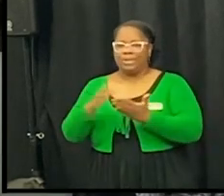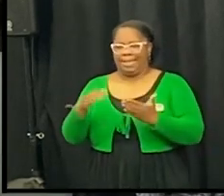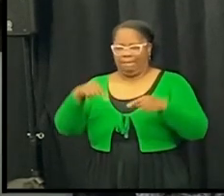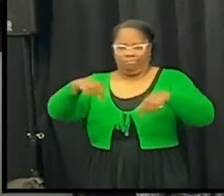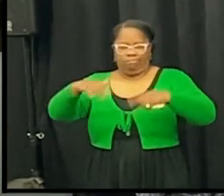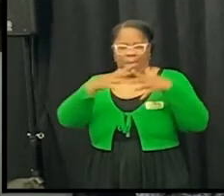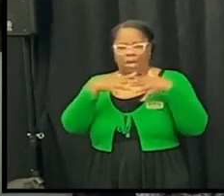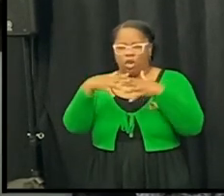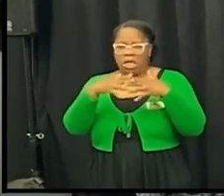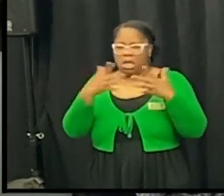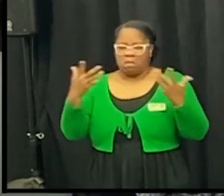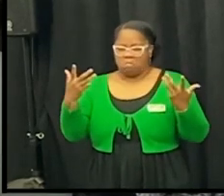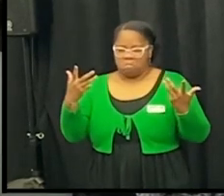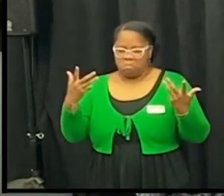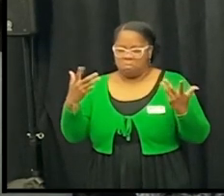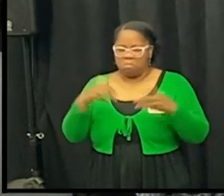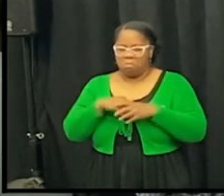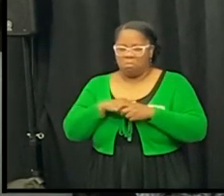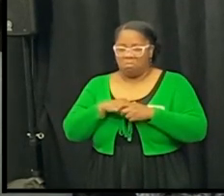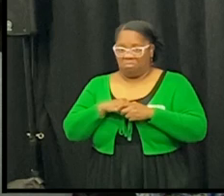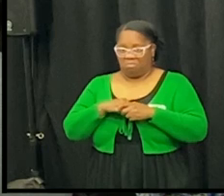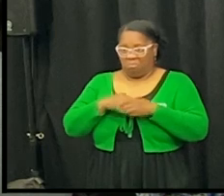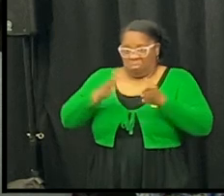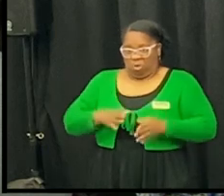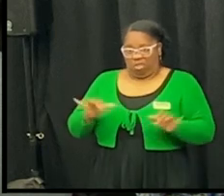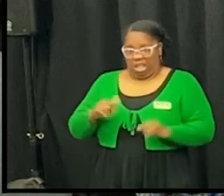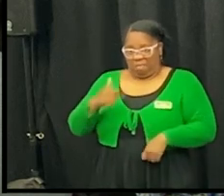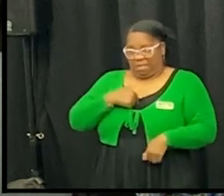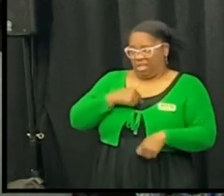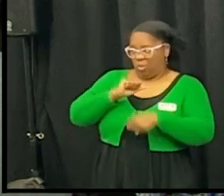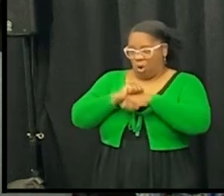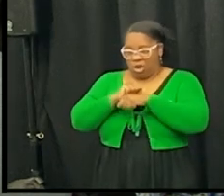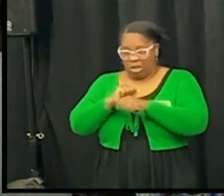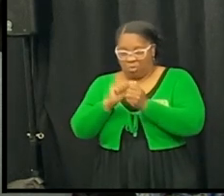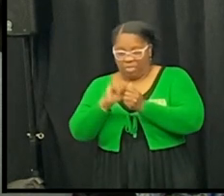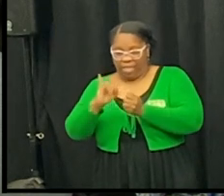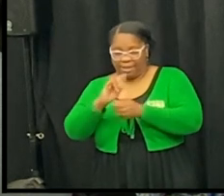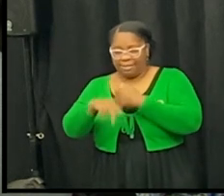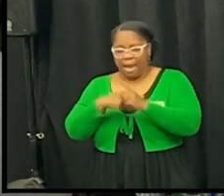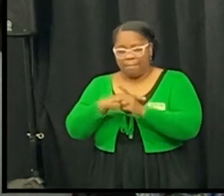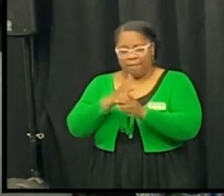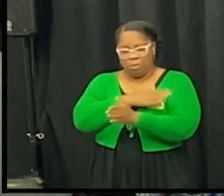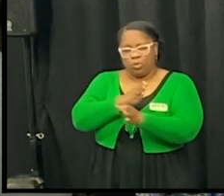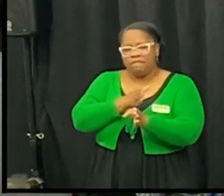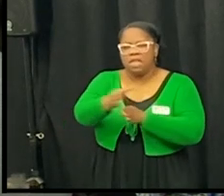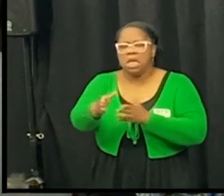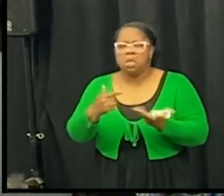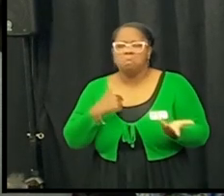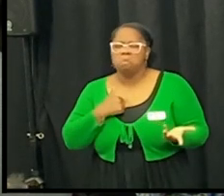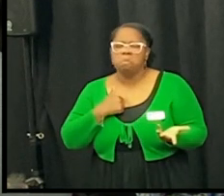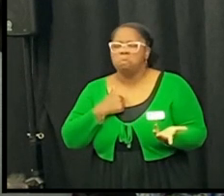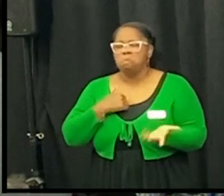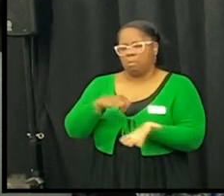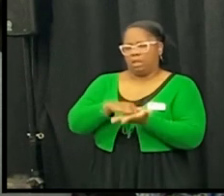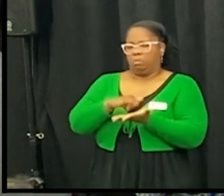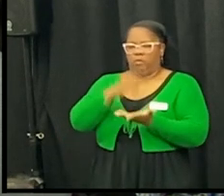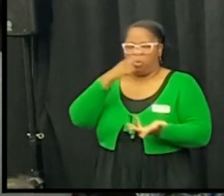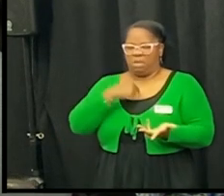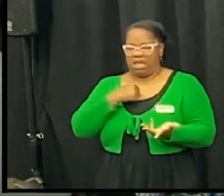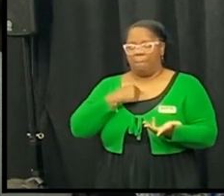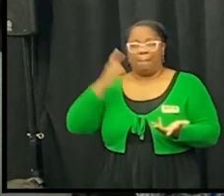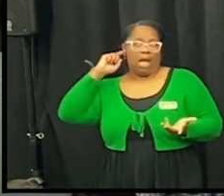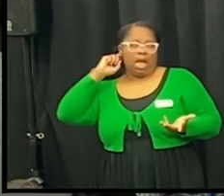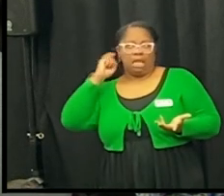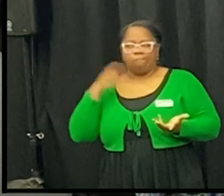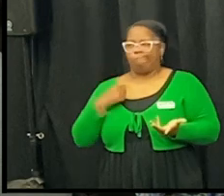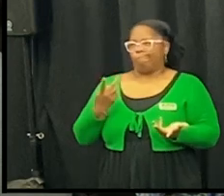America, someone like me, like working in that music field was just impossible in my mind.